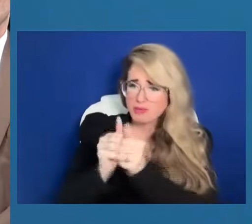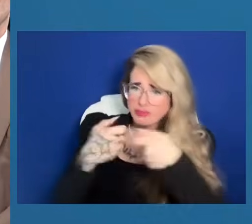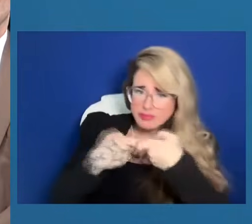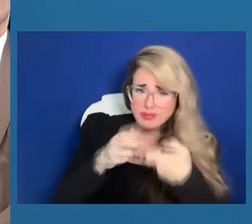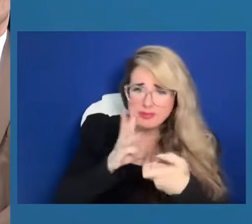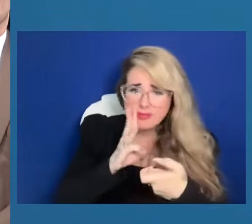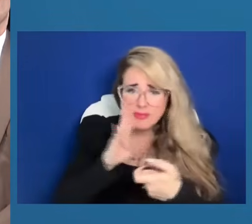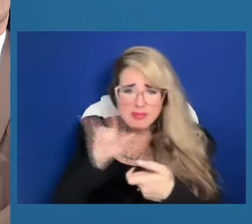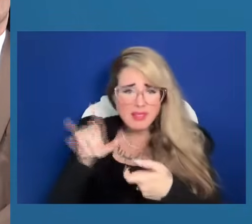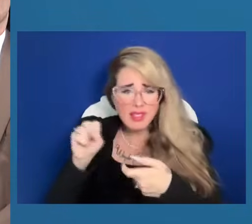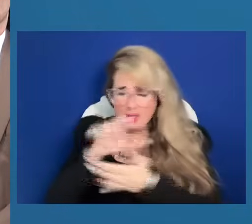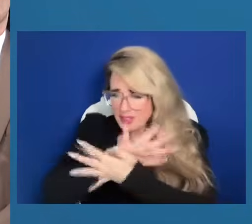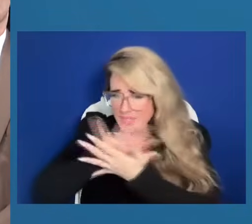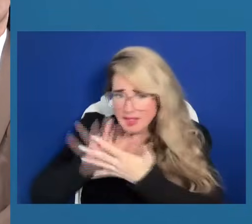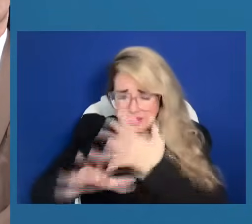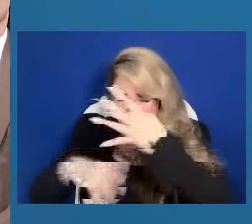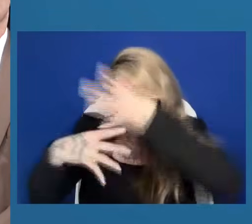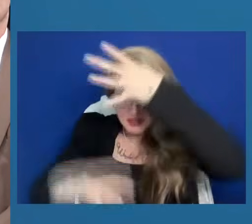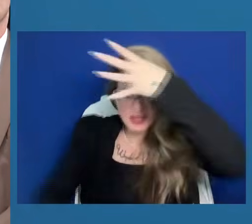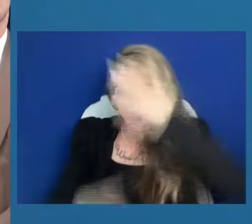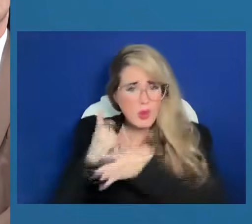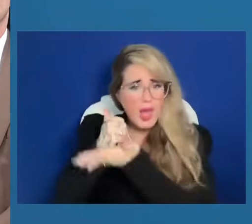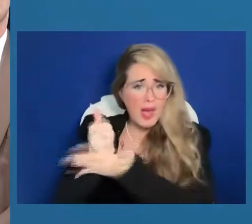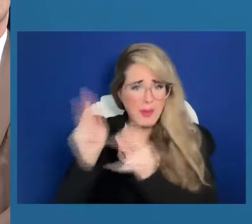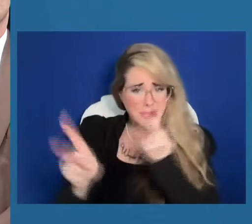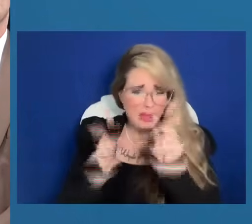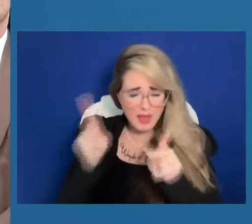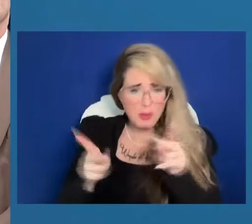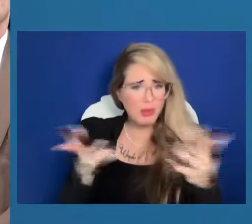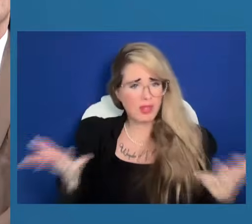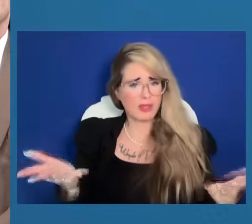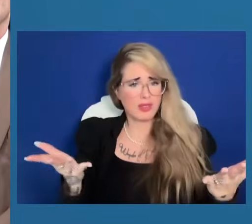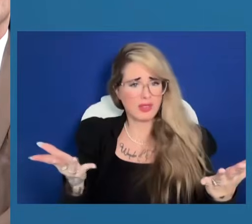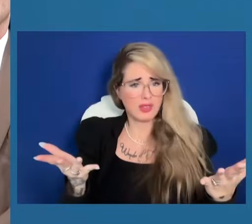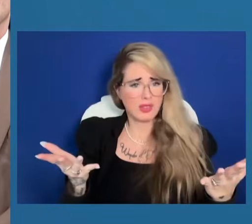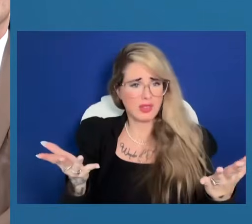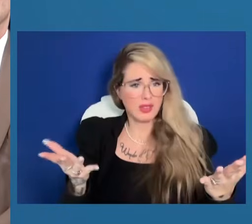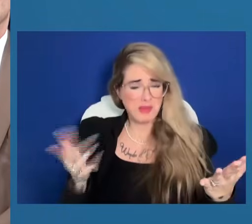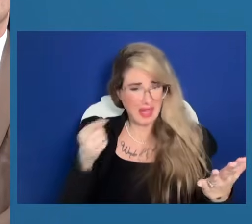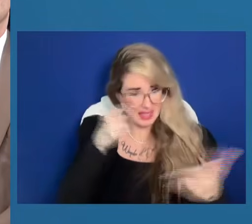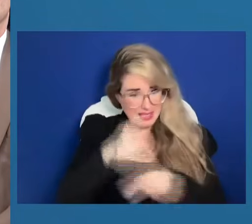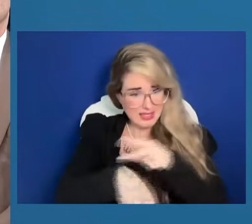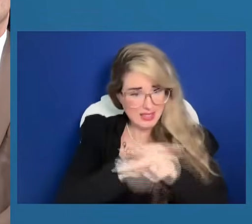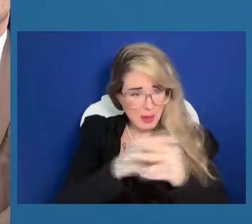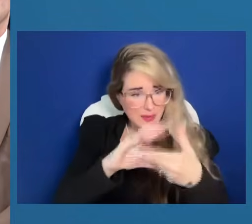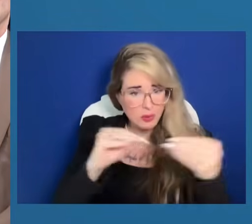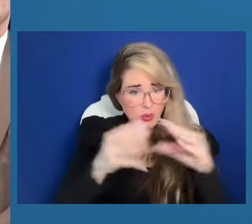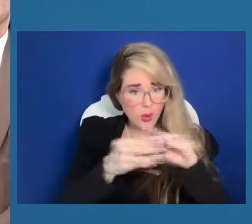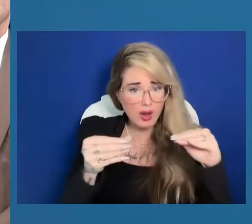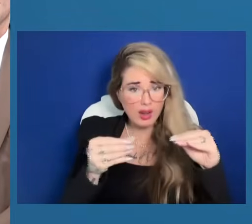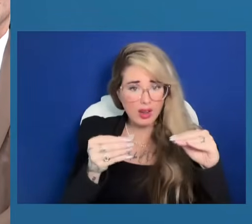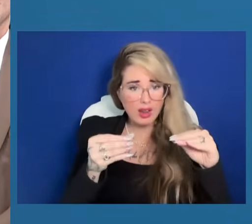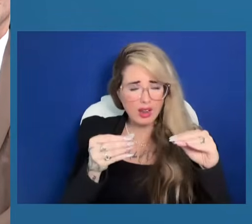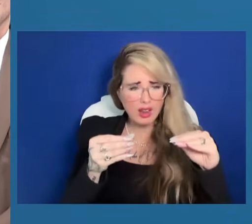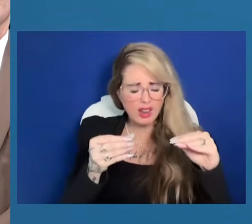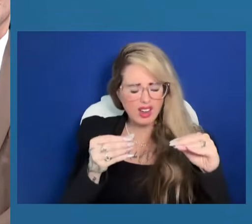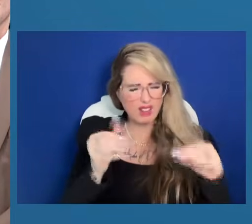We have so much we have to do to help people. But stories like this make you just question